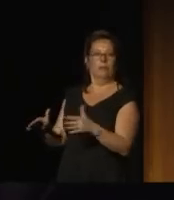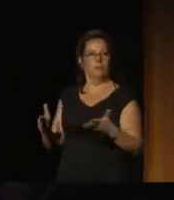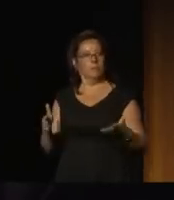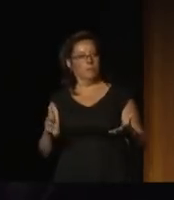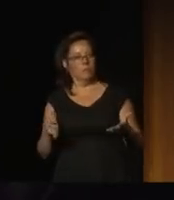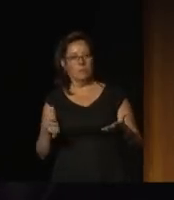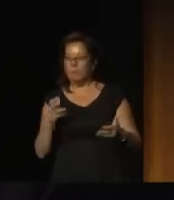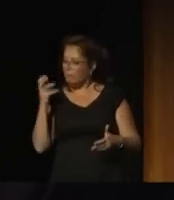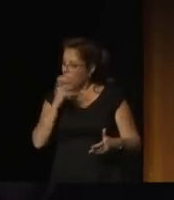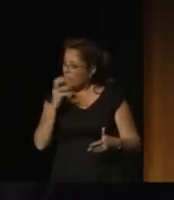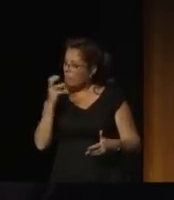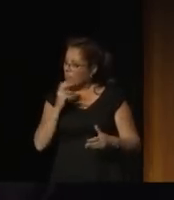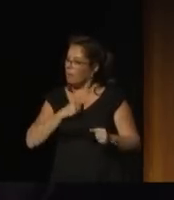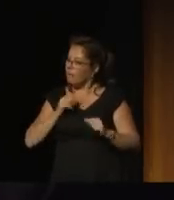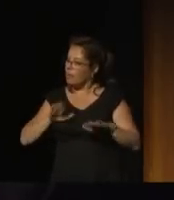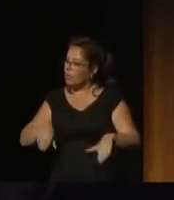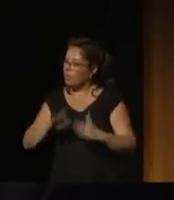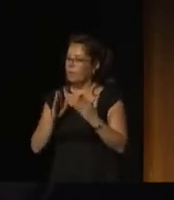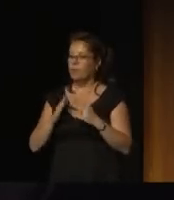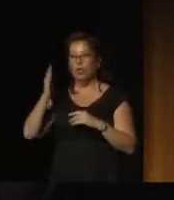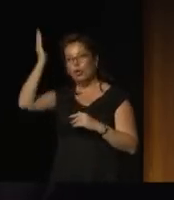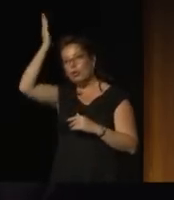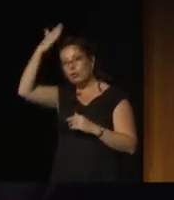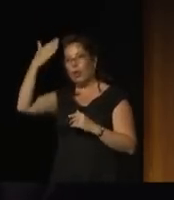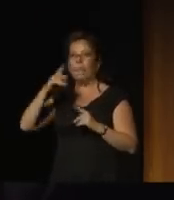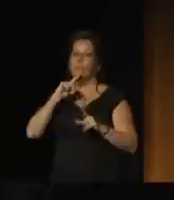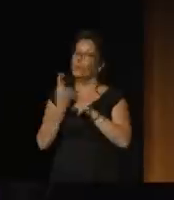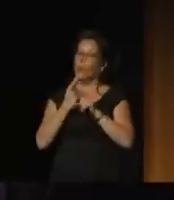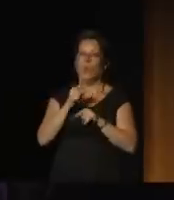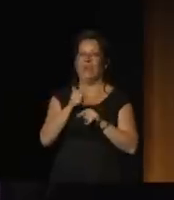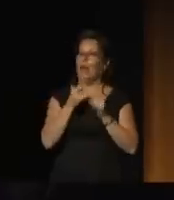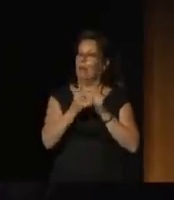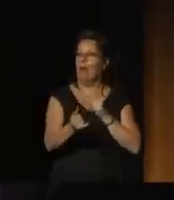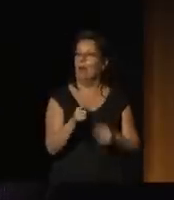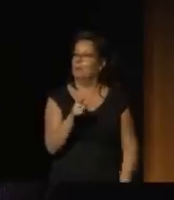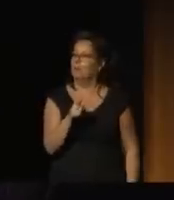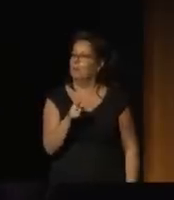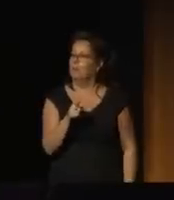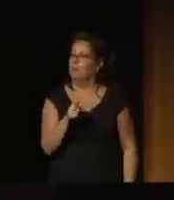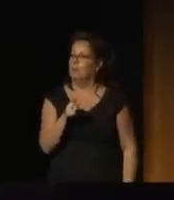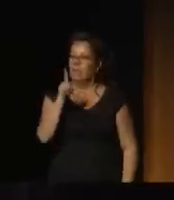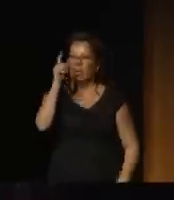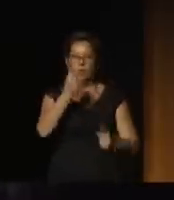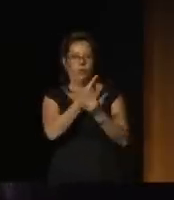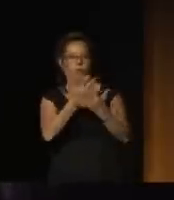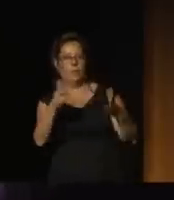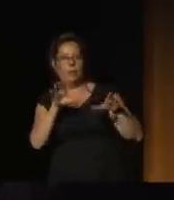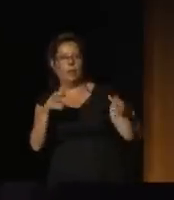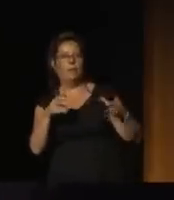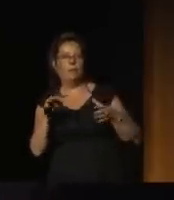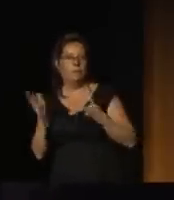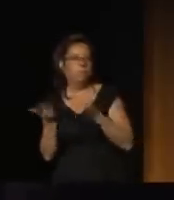Rust Belt, which is where Trump did very well. So it's a lot more complicated than just to say we didn't like